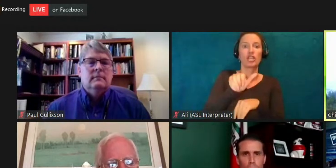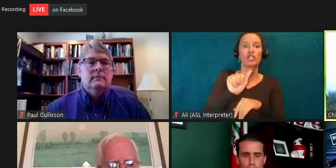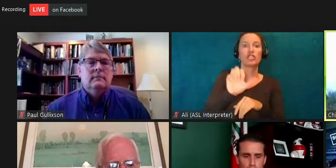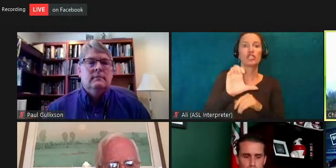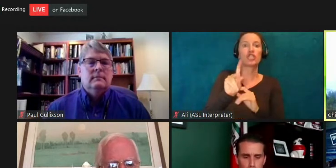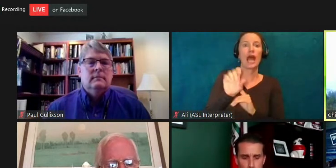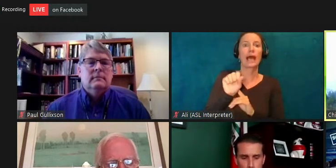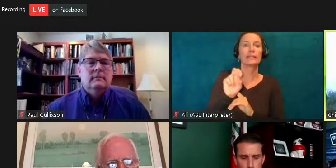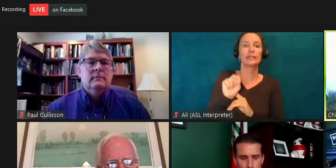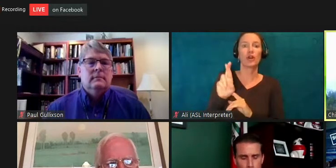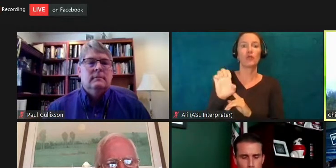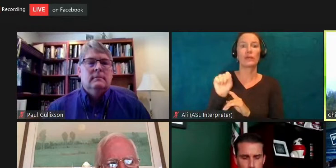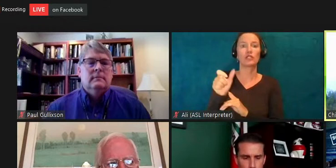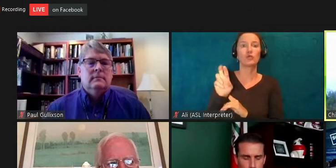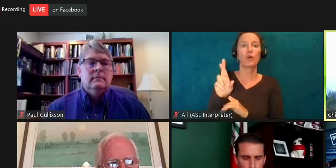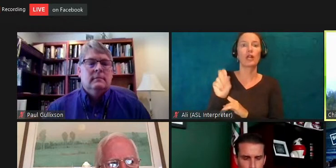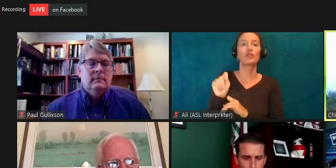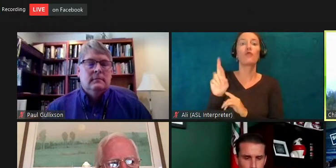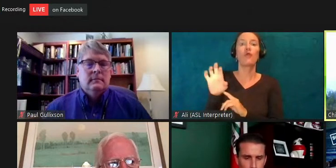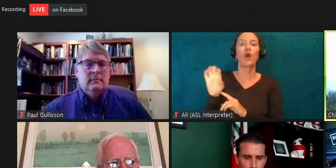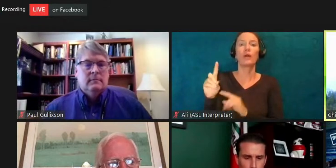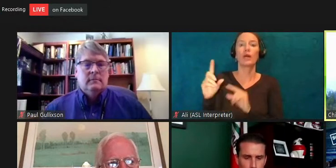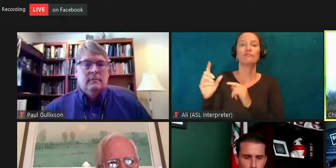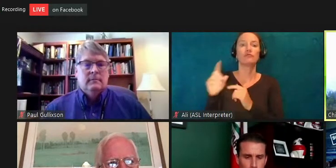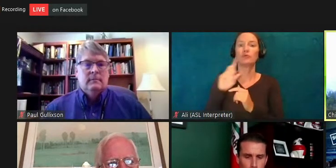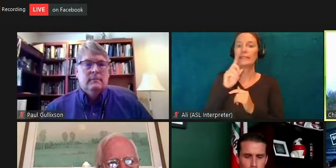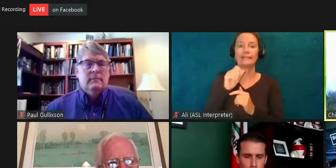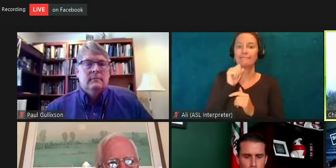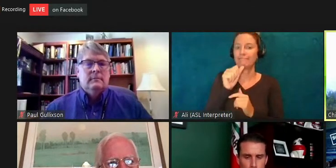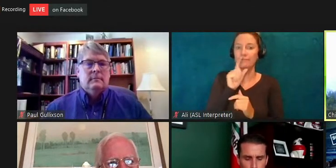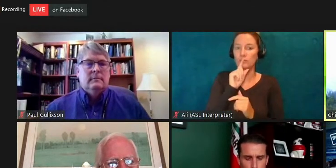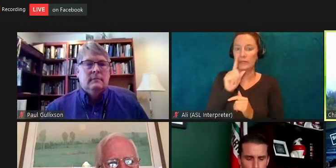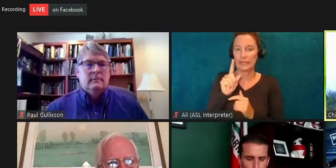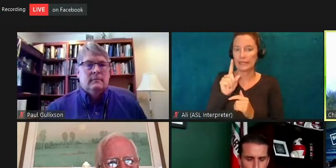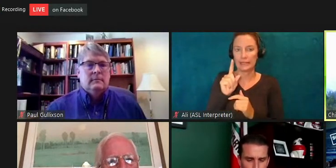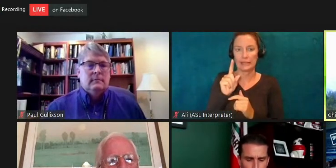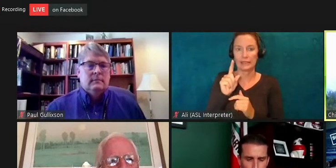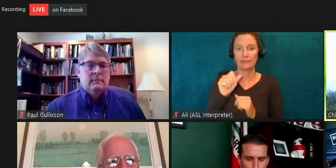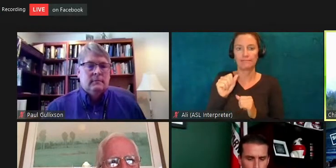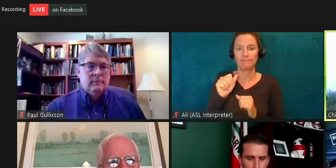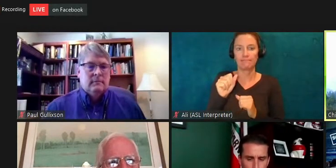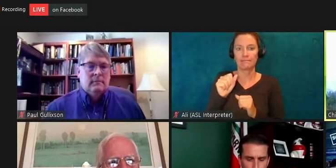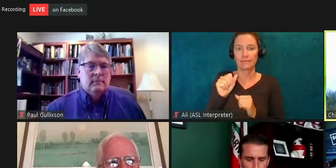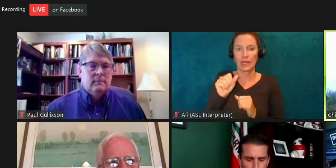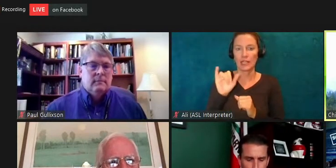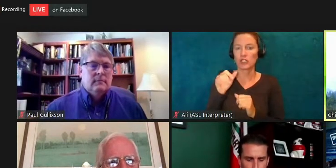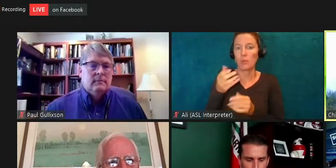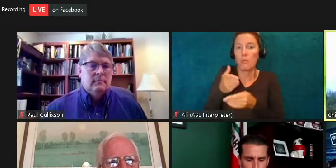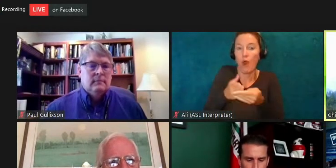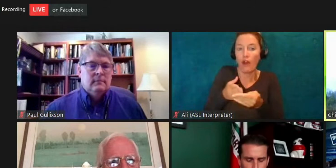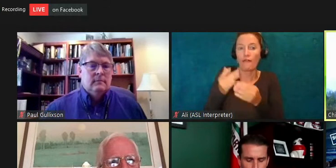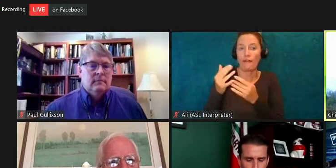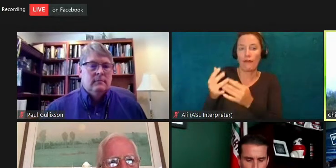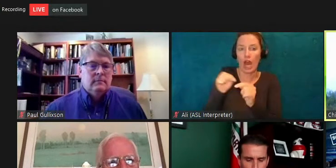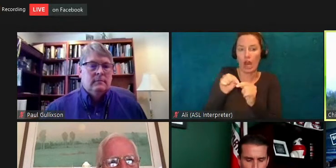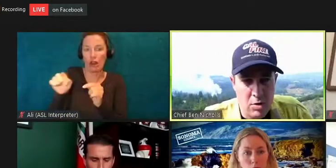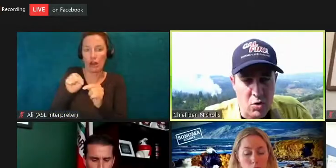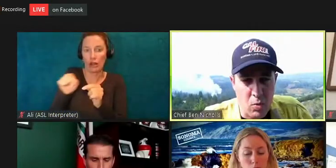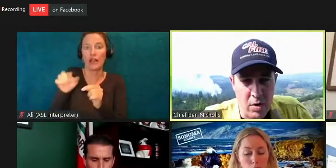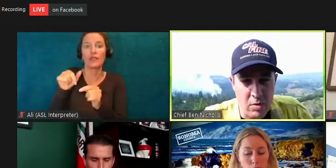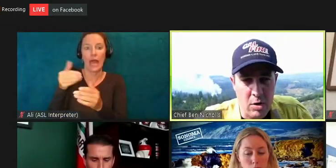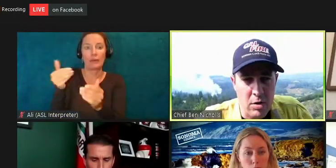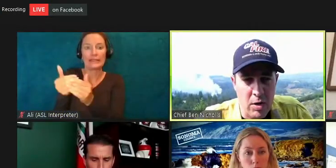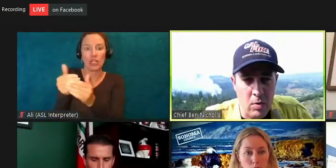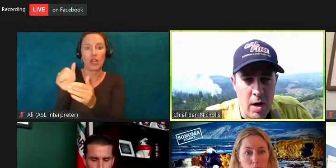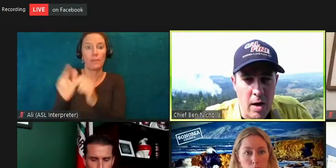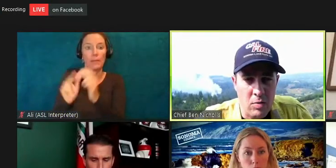that was not founded. It was a finger of the main fire that had crept its way to those structures out there.